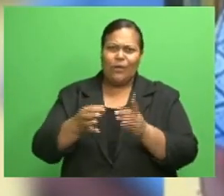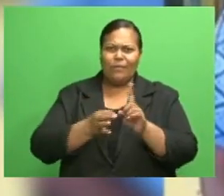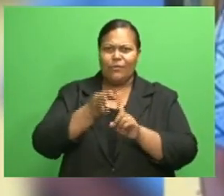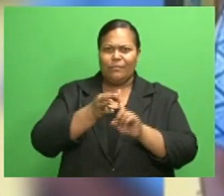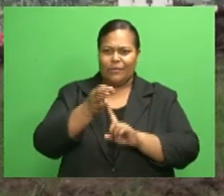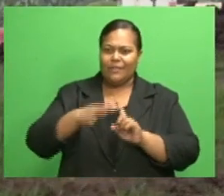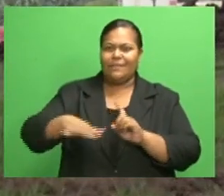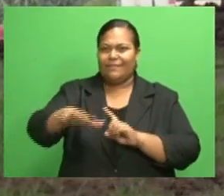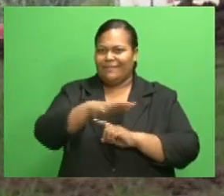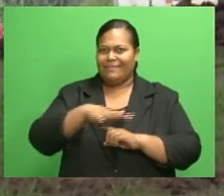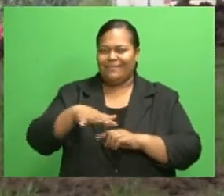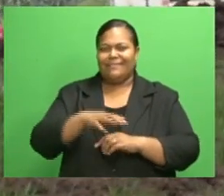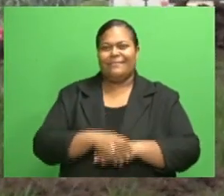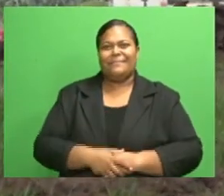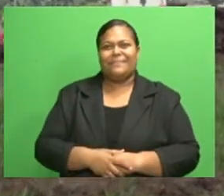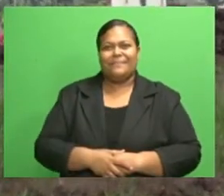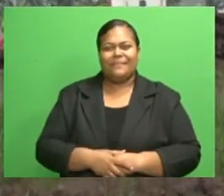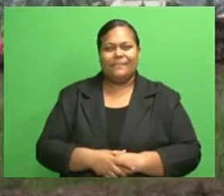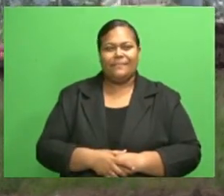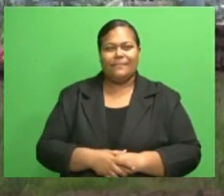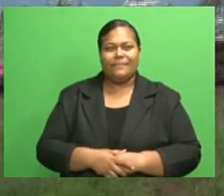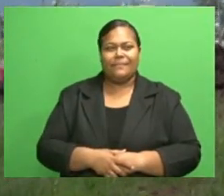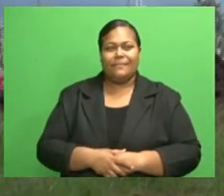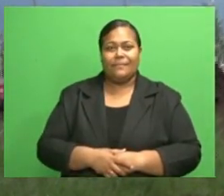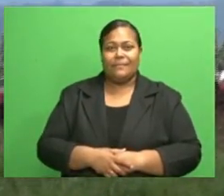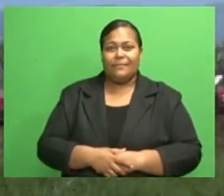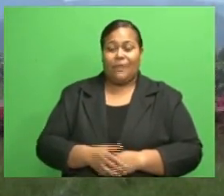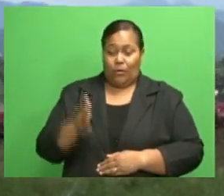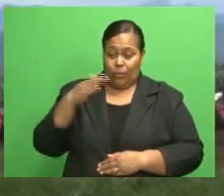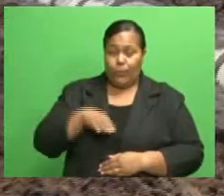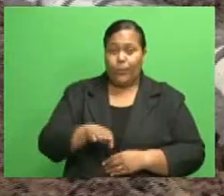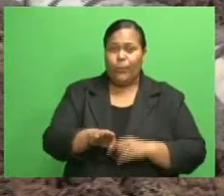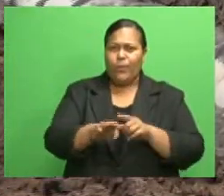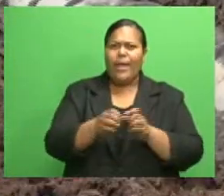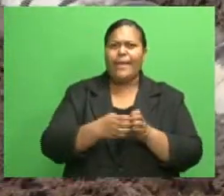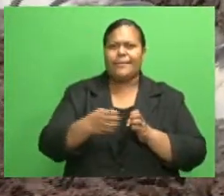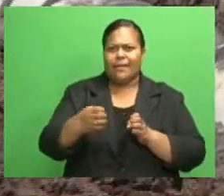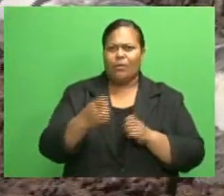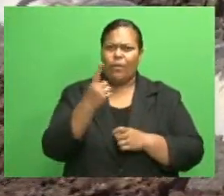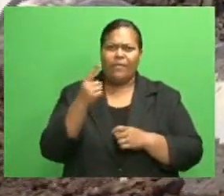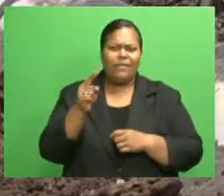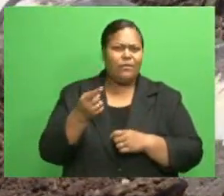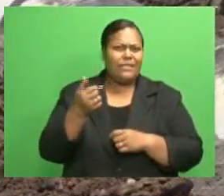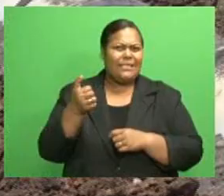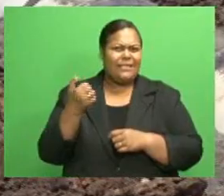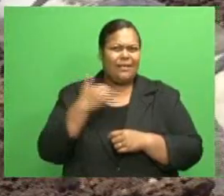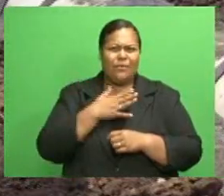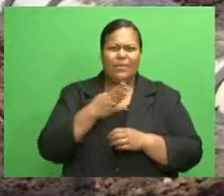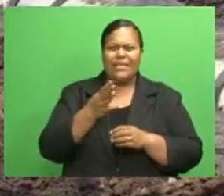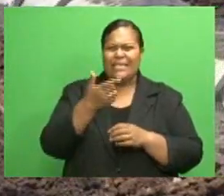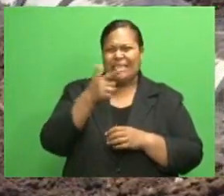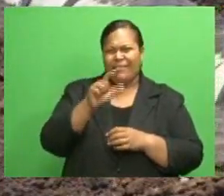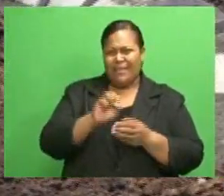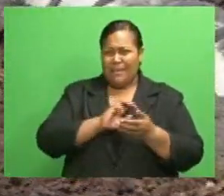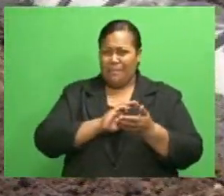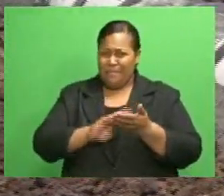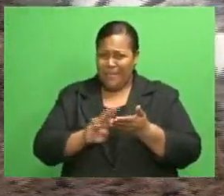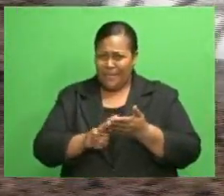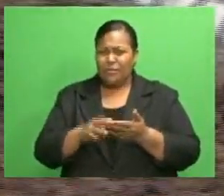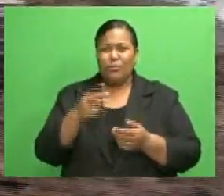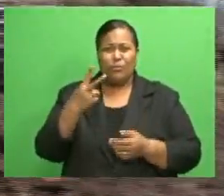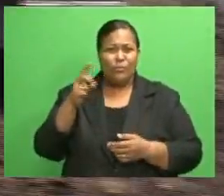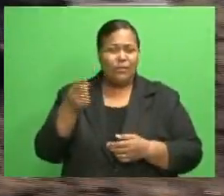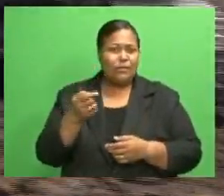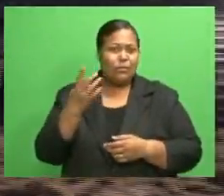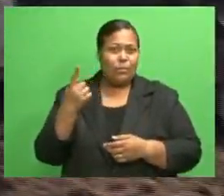Central Division. The runway length will be extended from 1,670 meters to